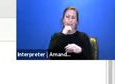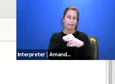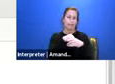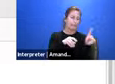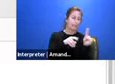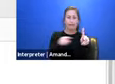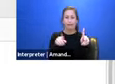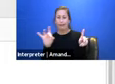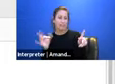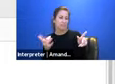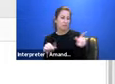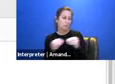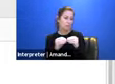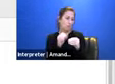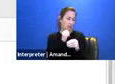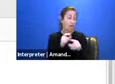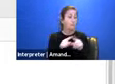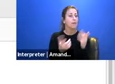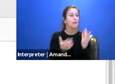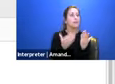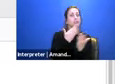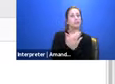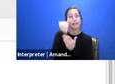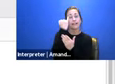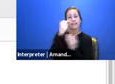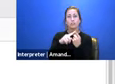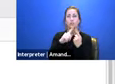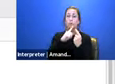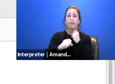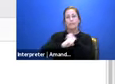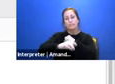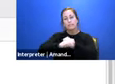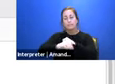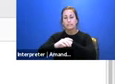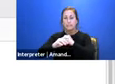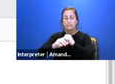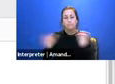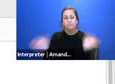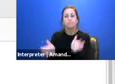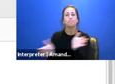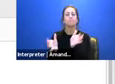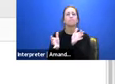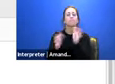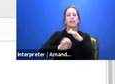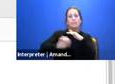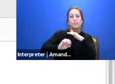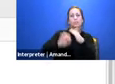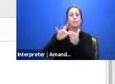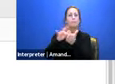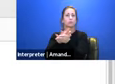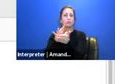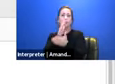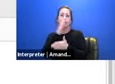really talk to those elementary, middle school parents to get more input from them to see, you